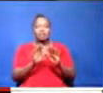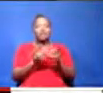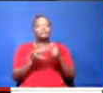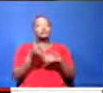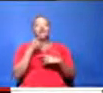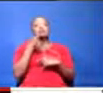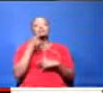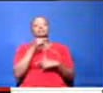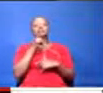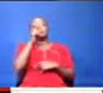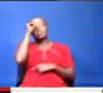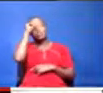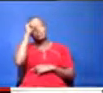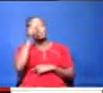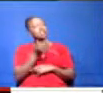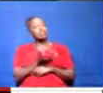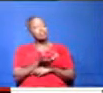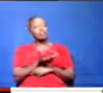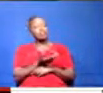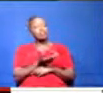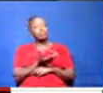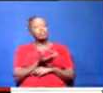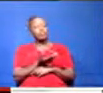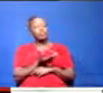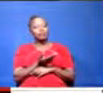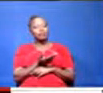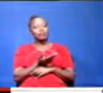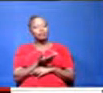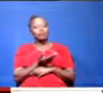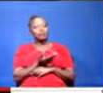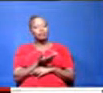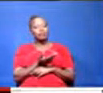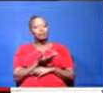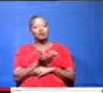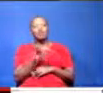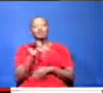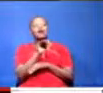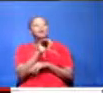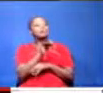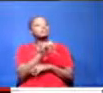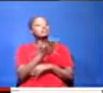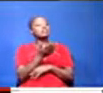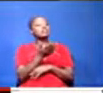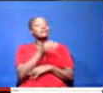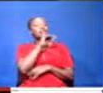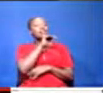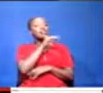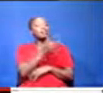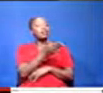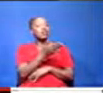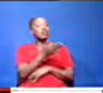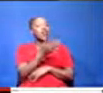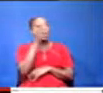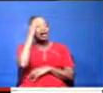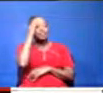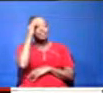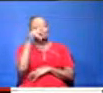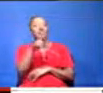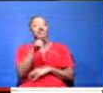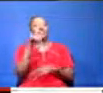not in government, it asks Mutwa Kitendawili, ndio anajua yeye ndio yako